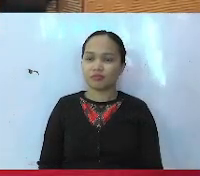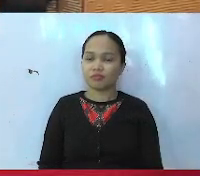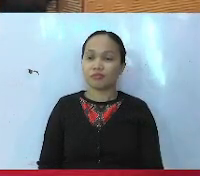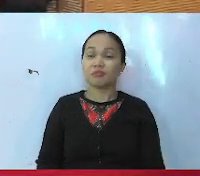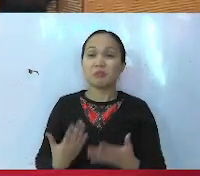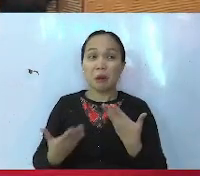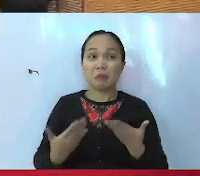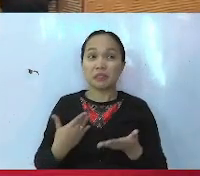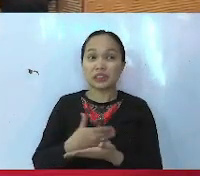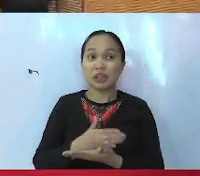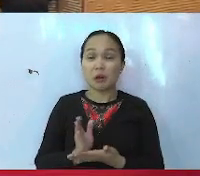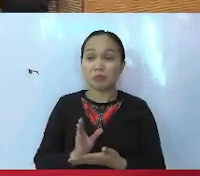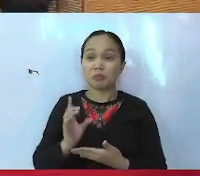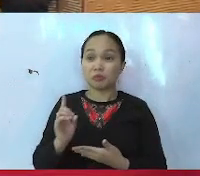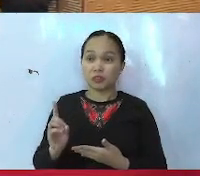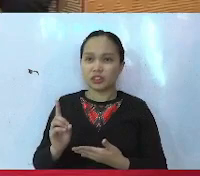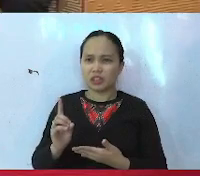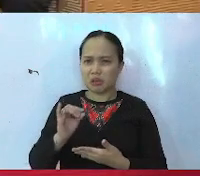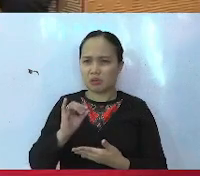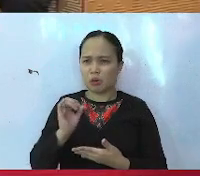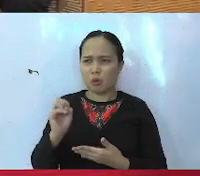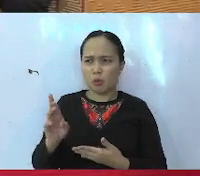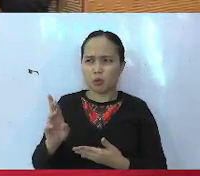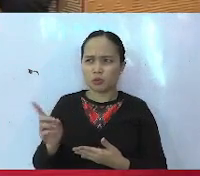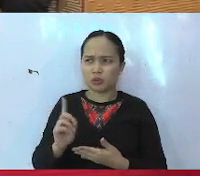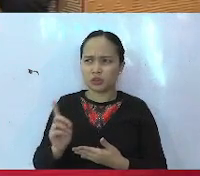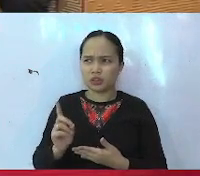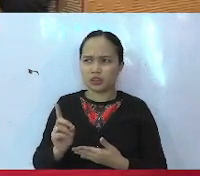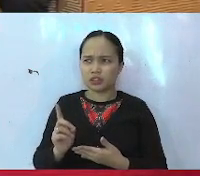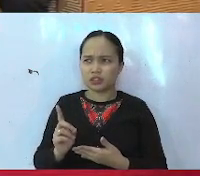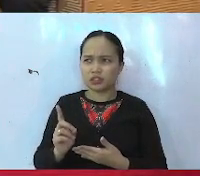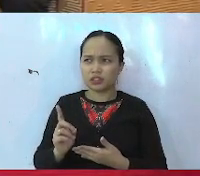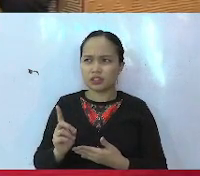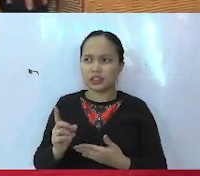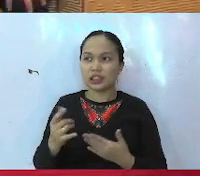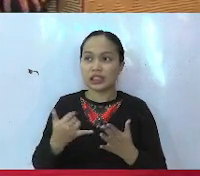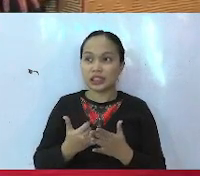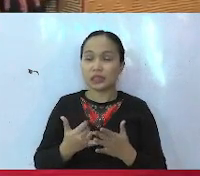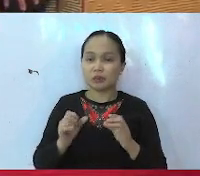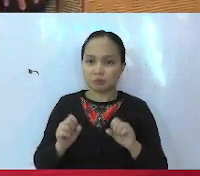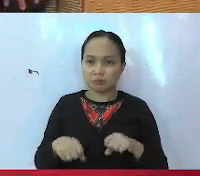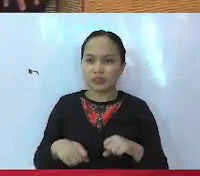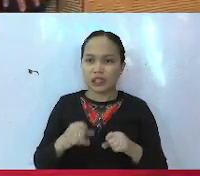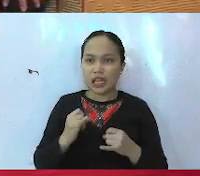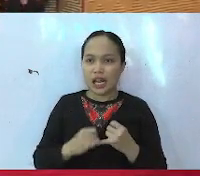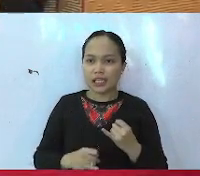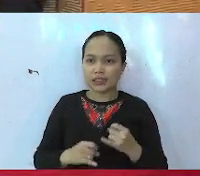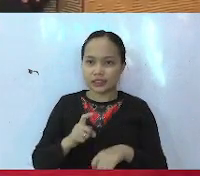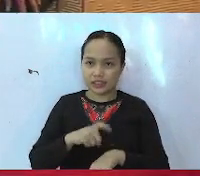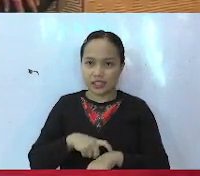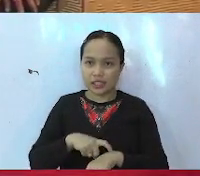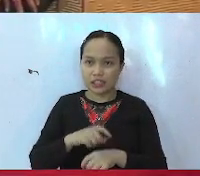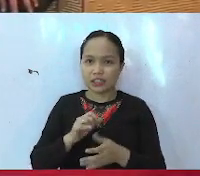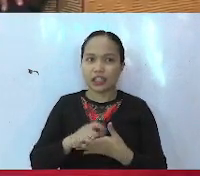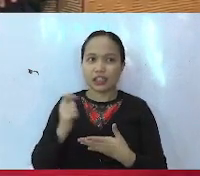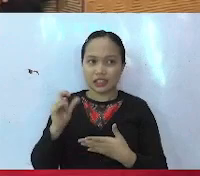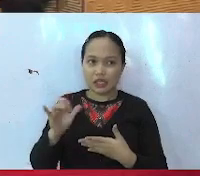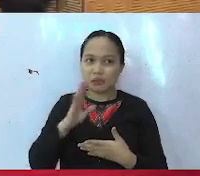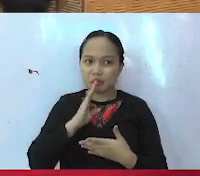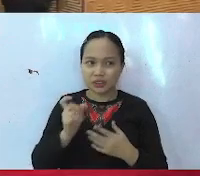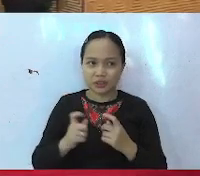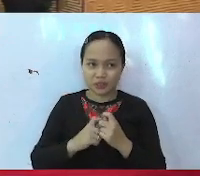is crying or whatsoever, yeah, it is, because it will be the last time. Yeah. That they'll be together, you